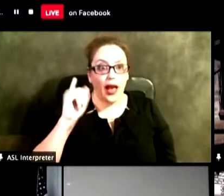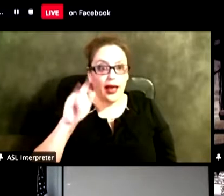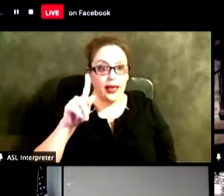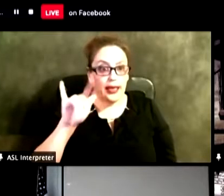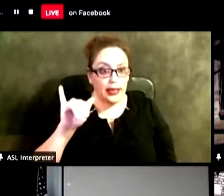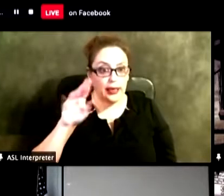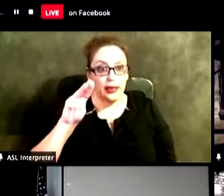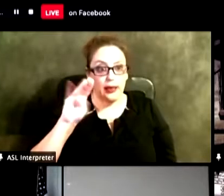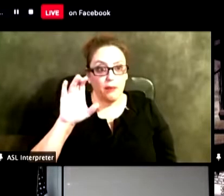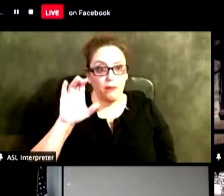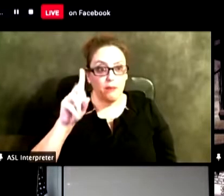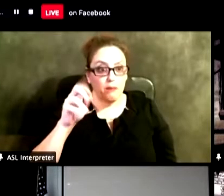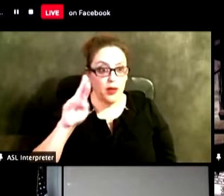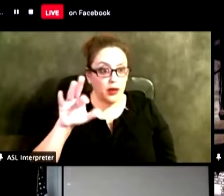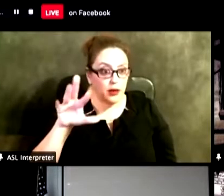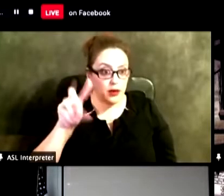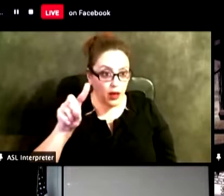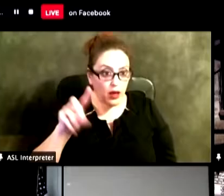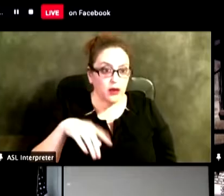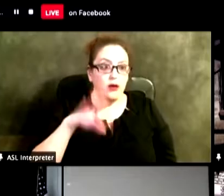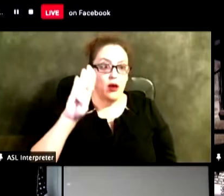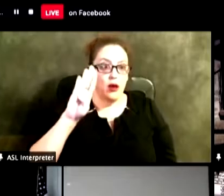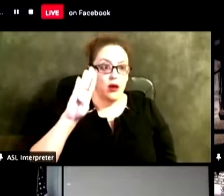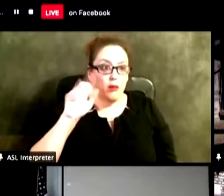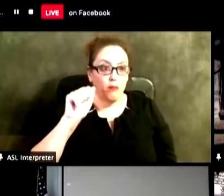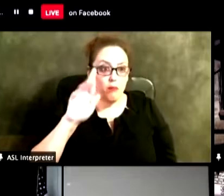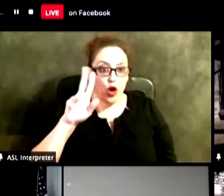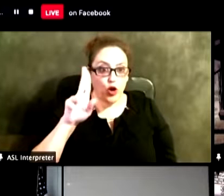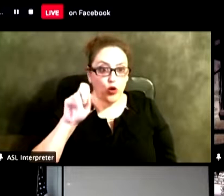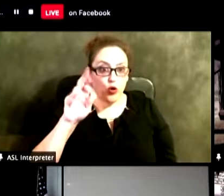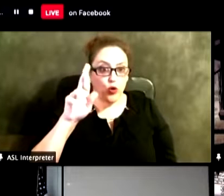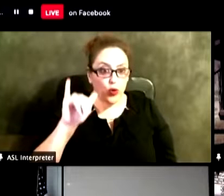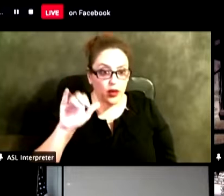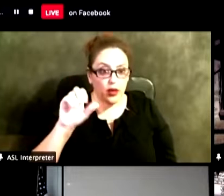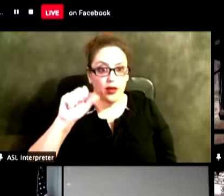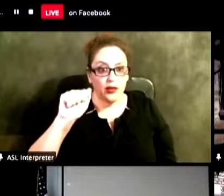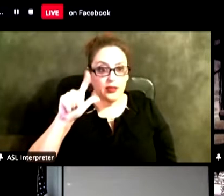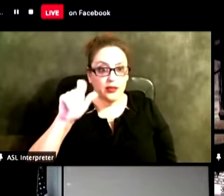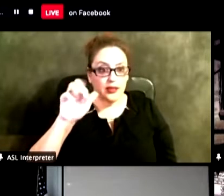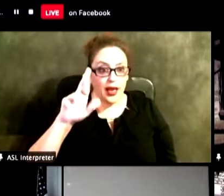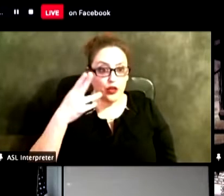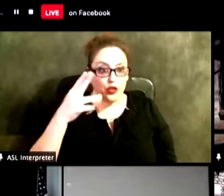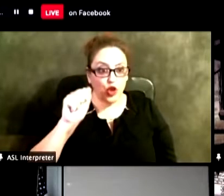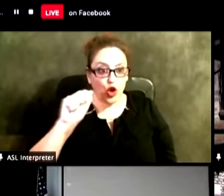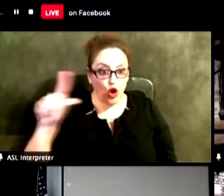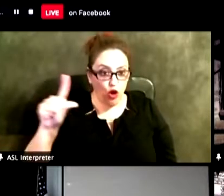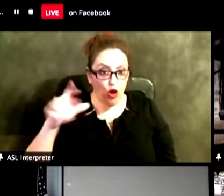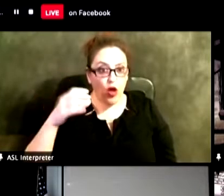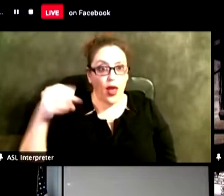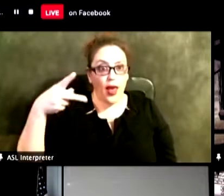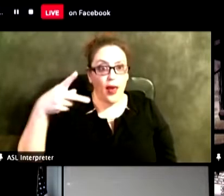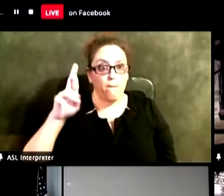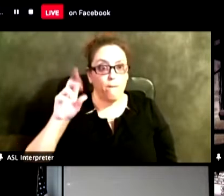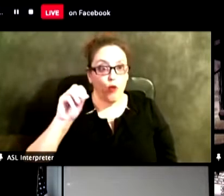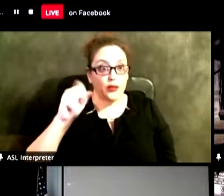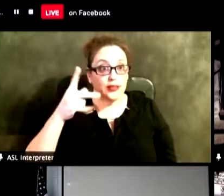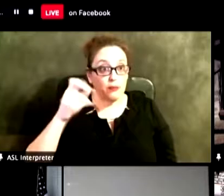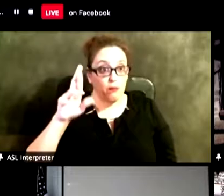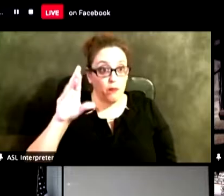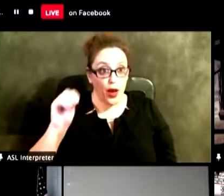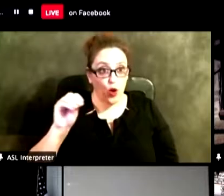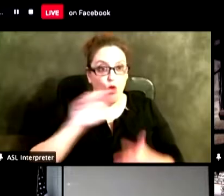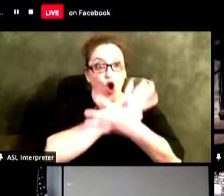McDonald, Commissioner Sagato Maga, Commissioner Salazar Hall, Commissioner Prospero, I know also is with us. I'm